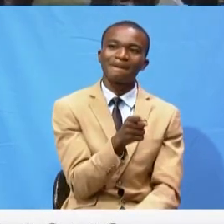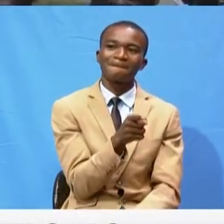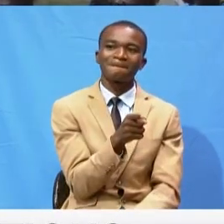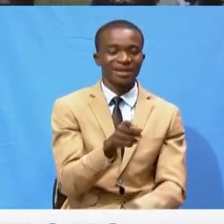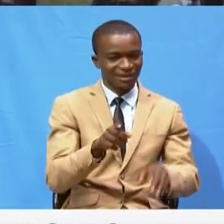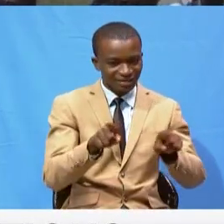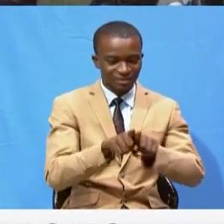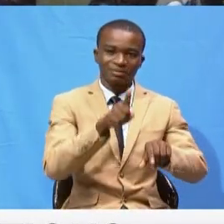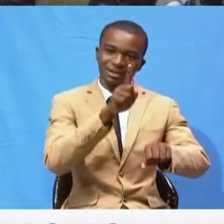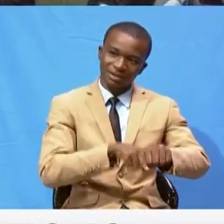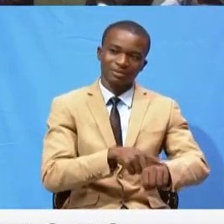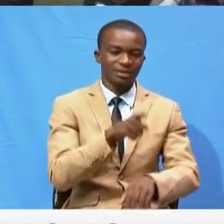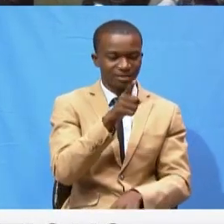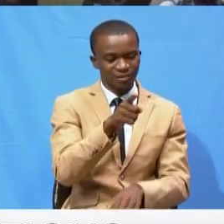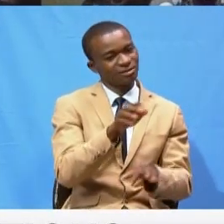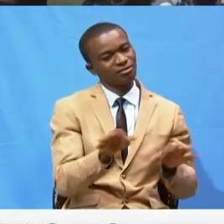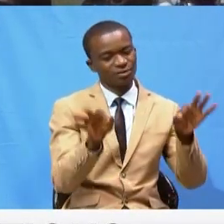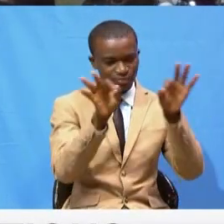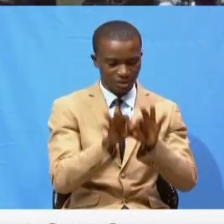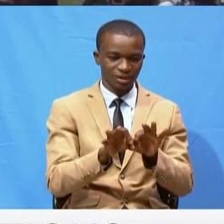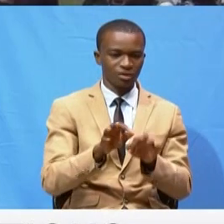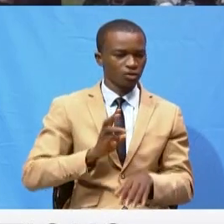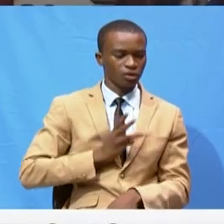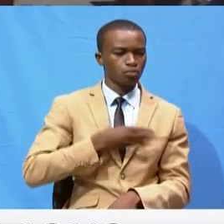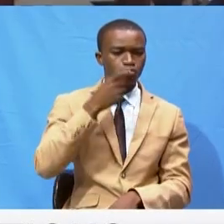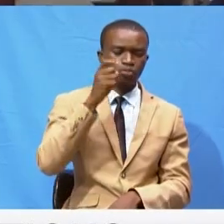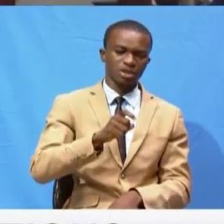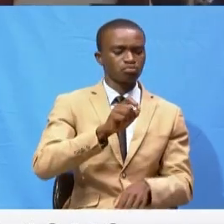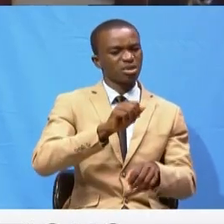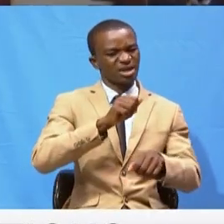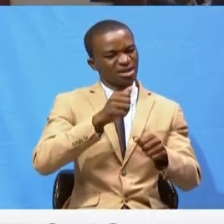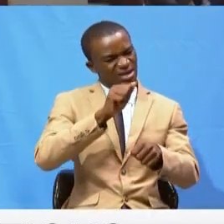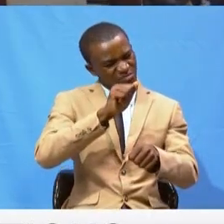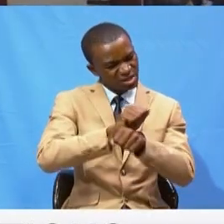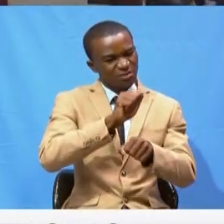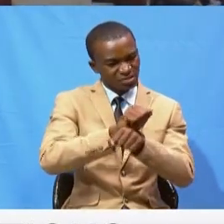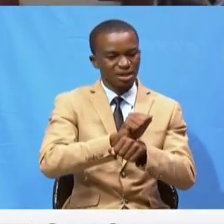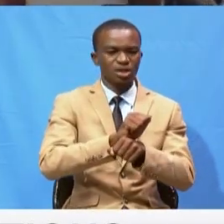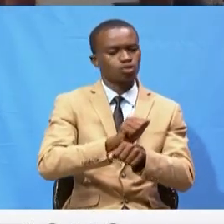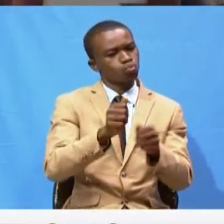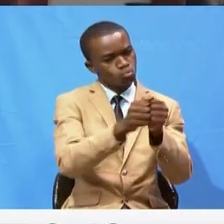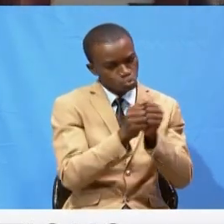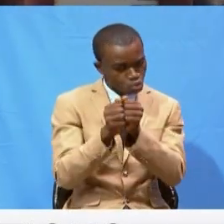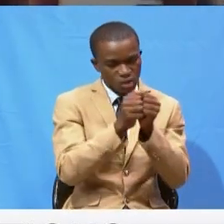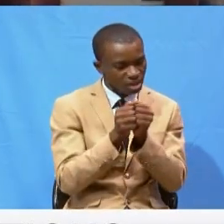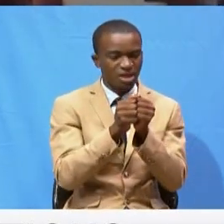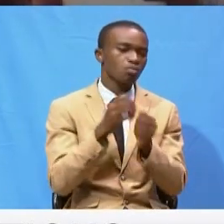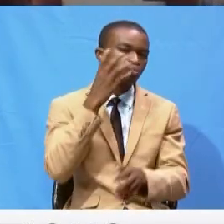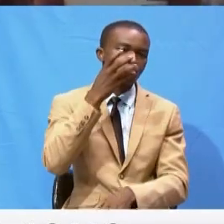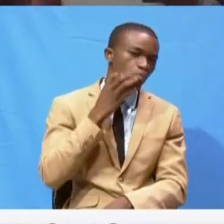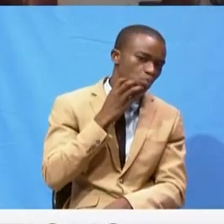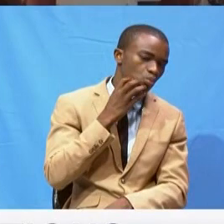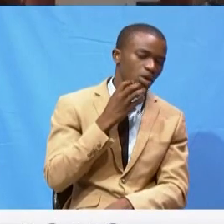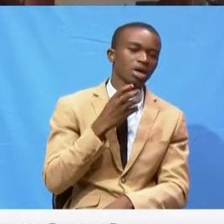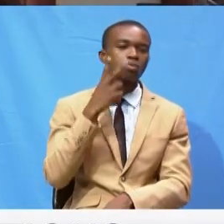including our locals, to come and experience Congo. Already this traditional ceremony that we've had changing that